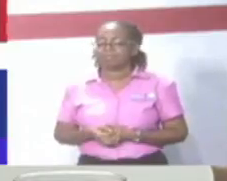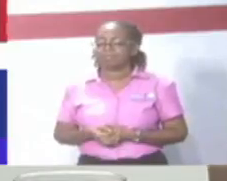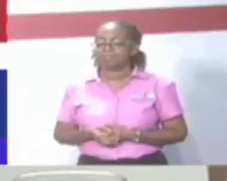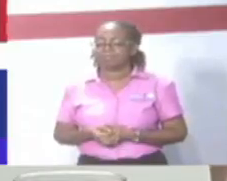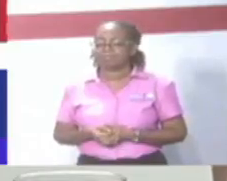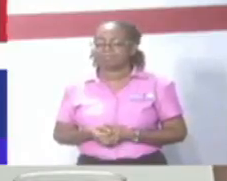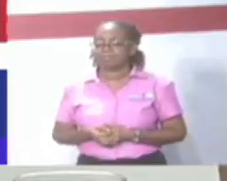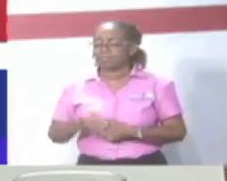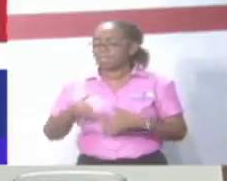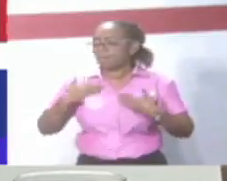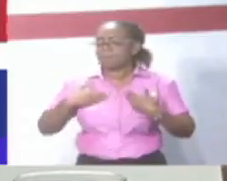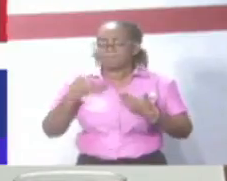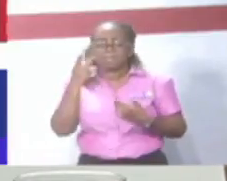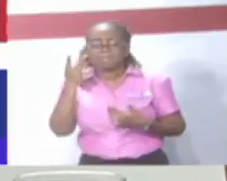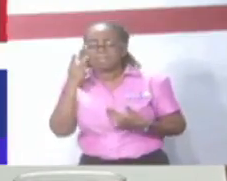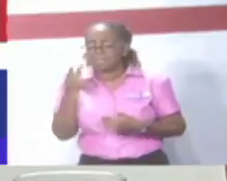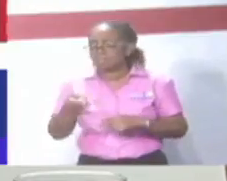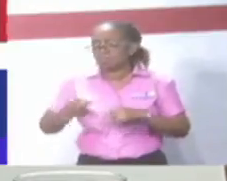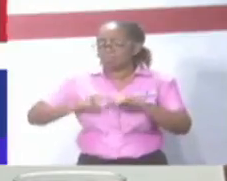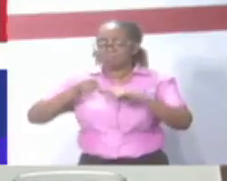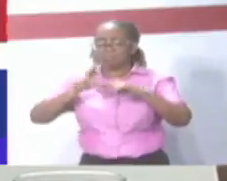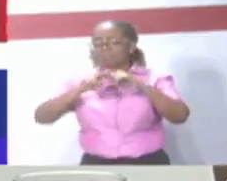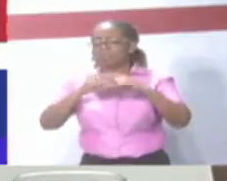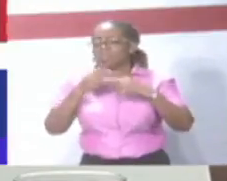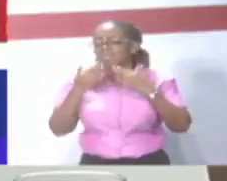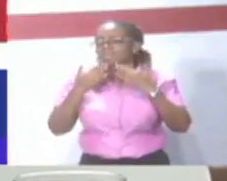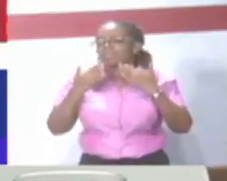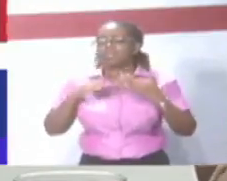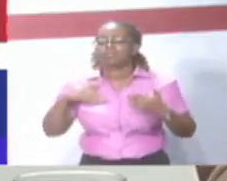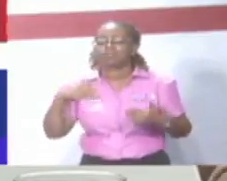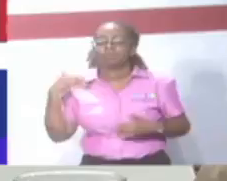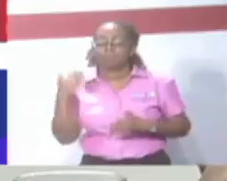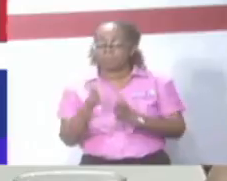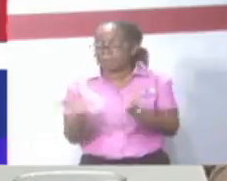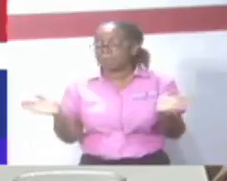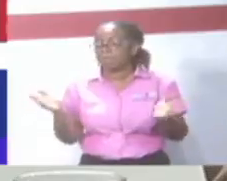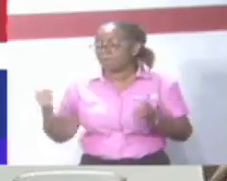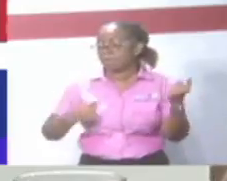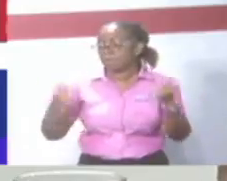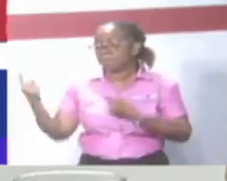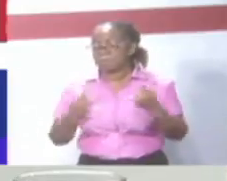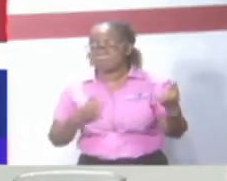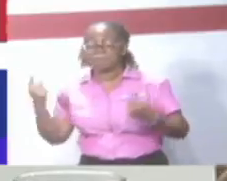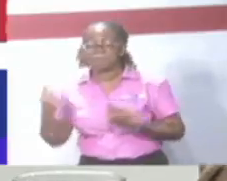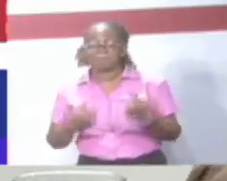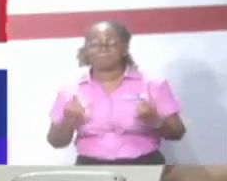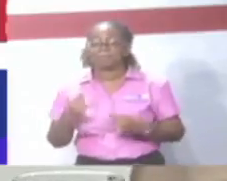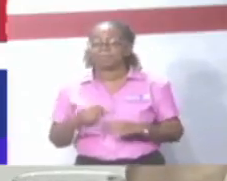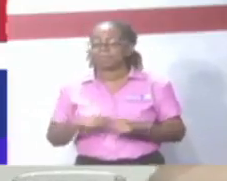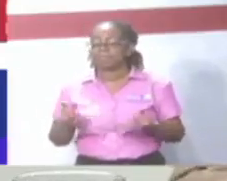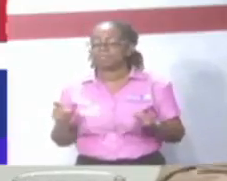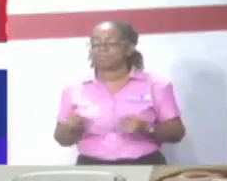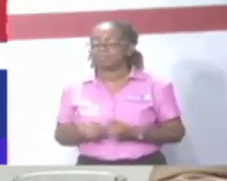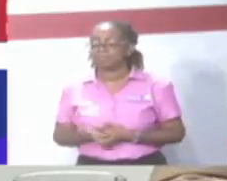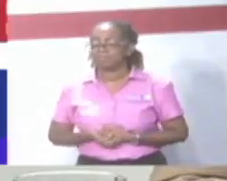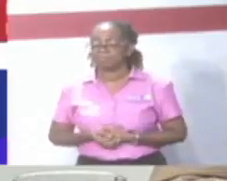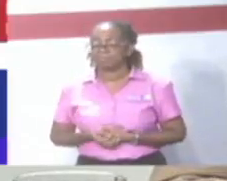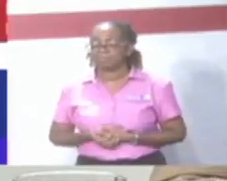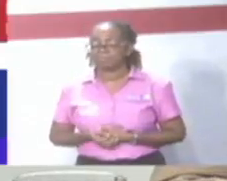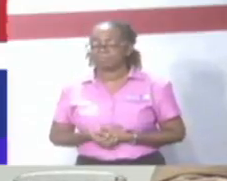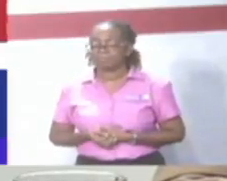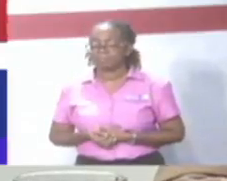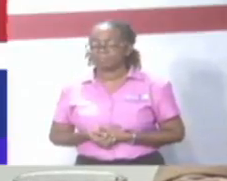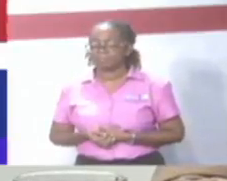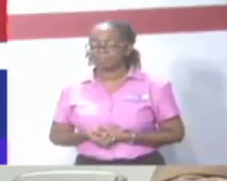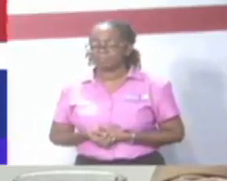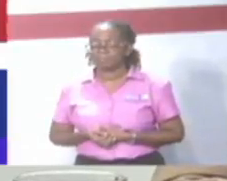increase. Thank the population for coming out, but it's a 50% increase from a low number. The other